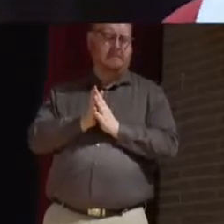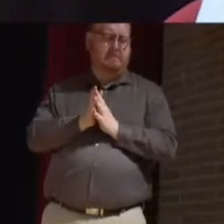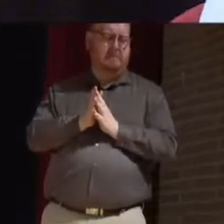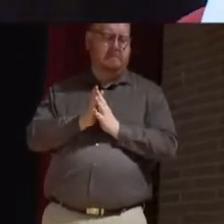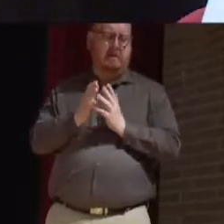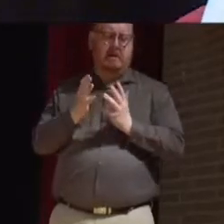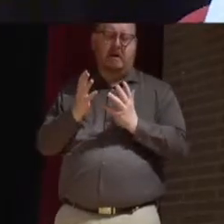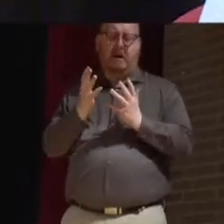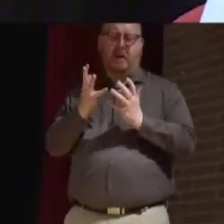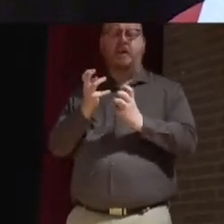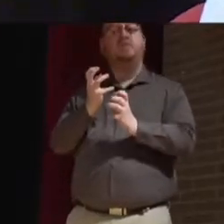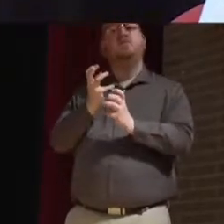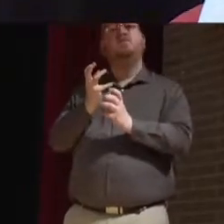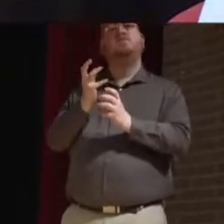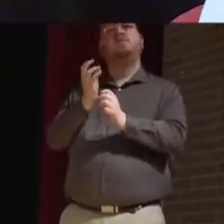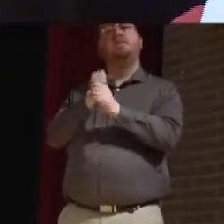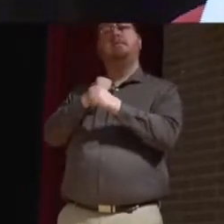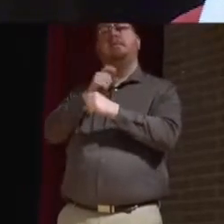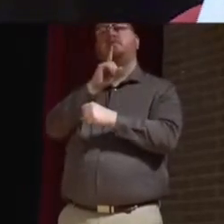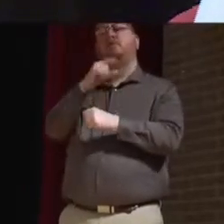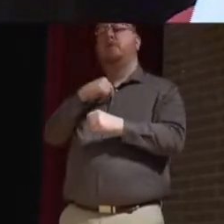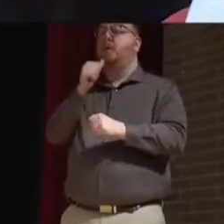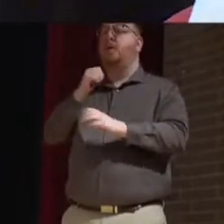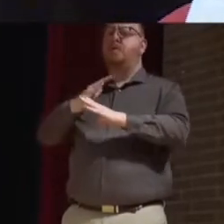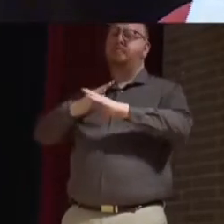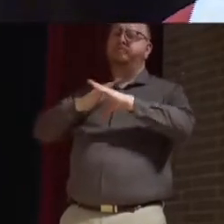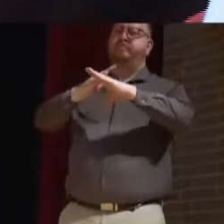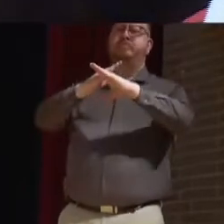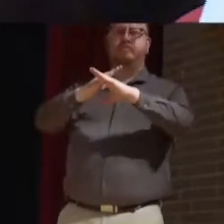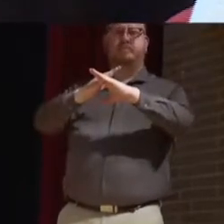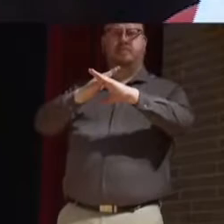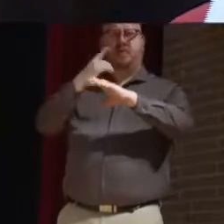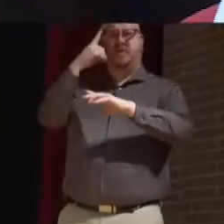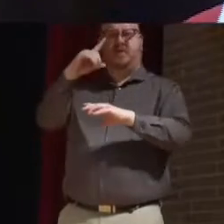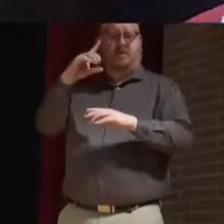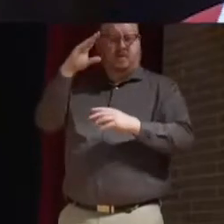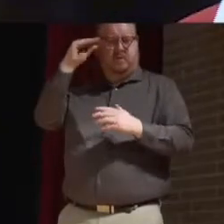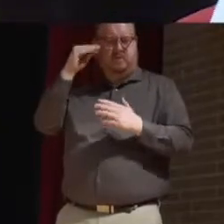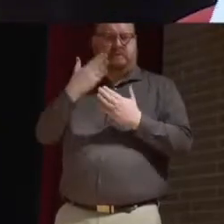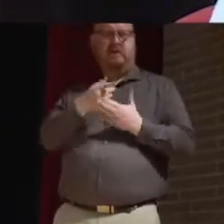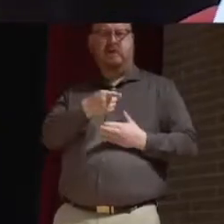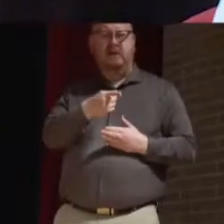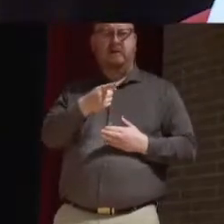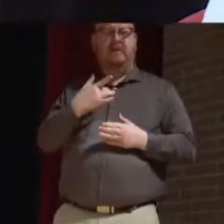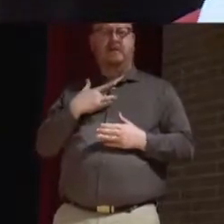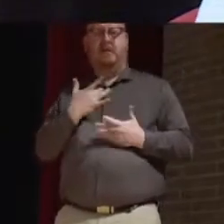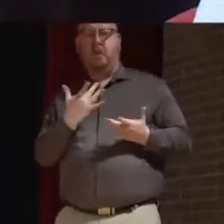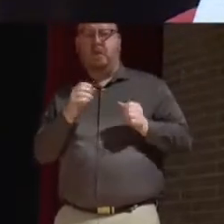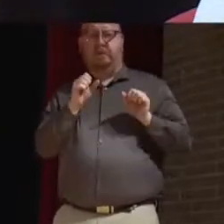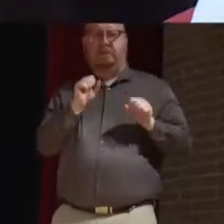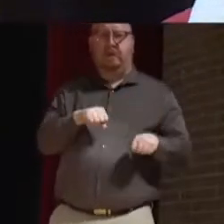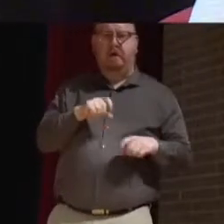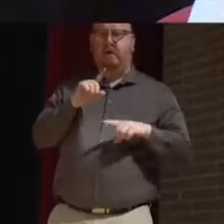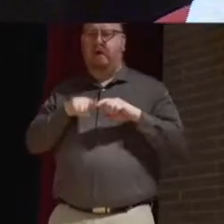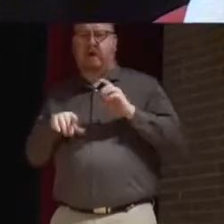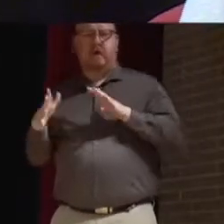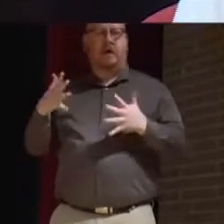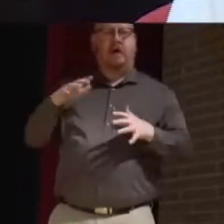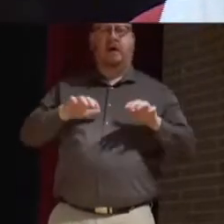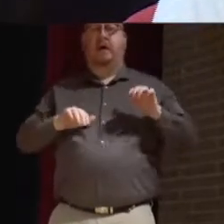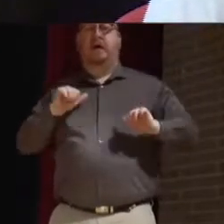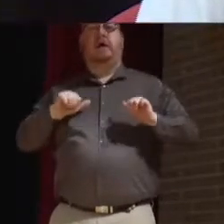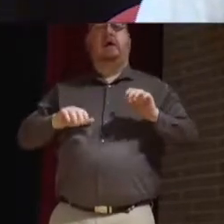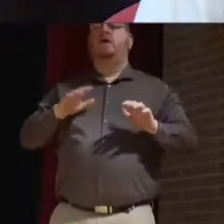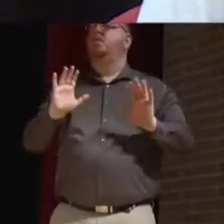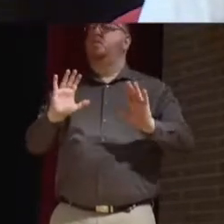up barriers for my youngest son by thinking, is he going to be able to do this? I wonder if. And so